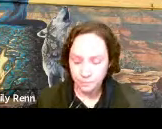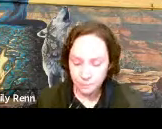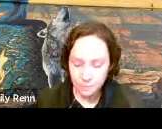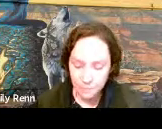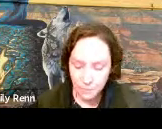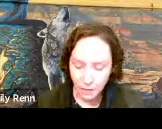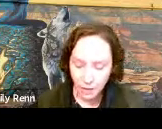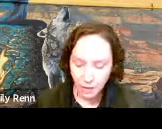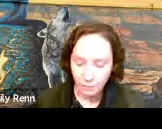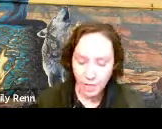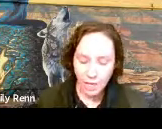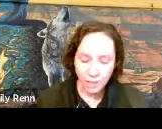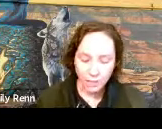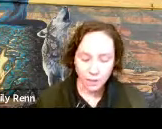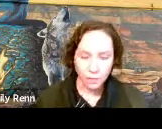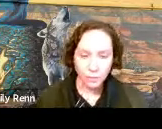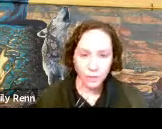1900s.